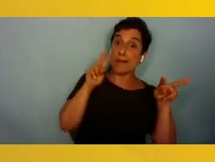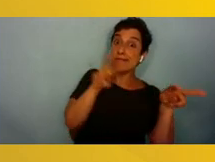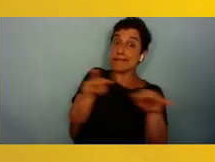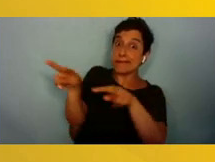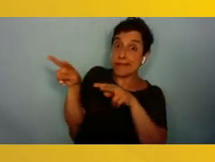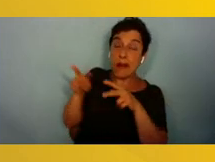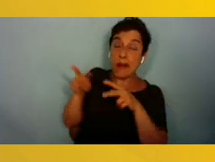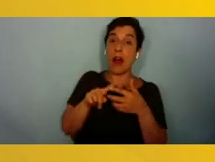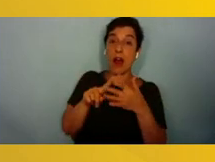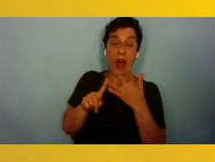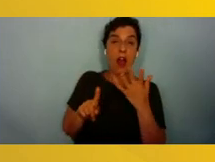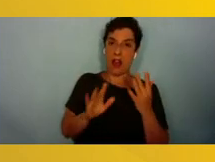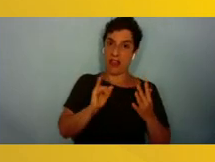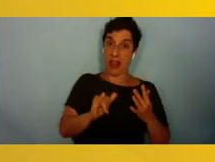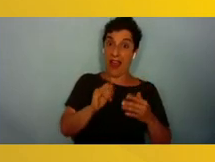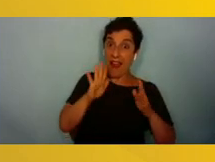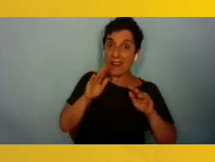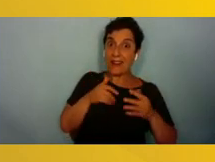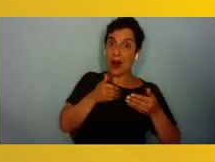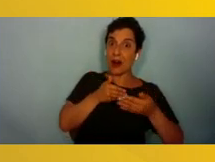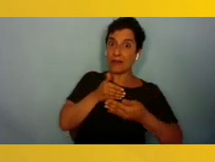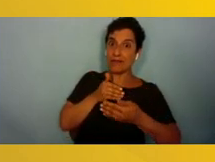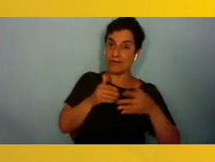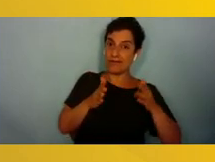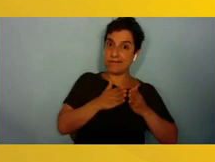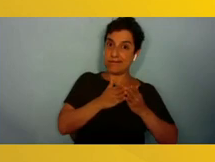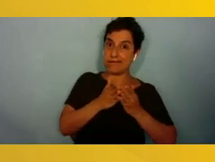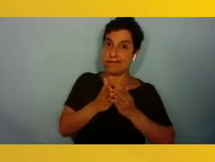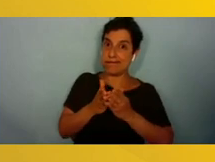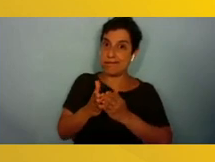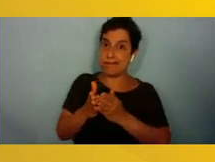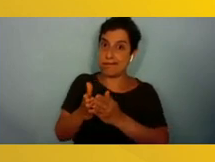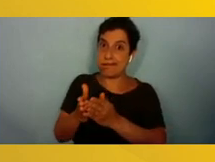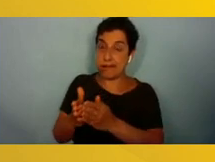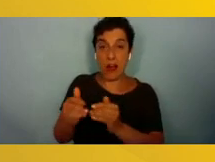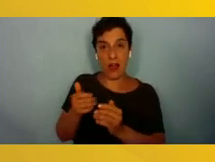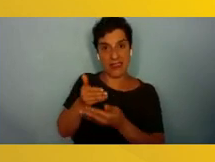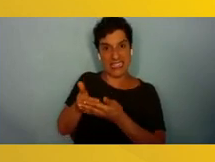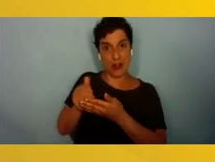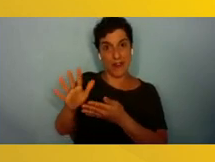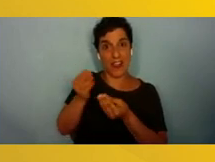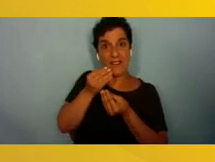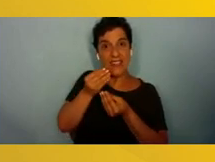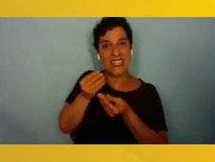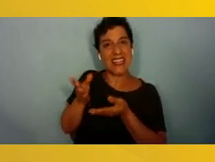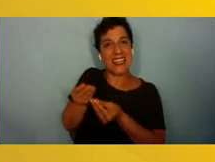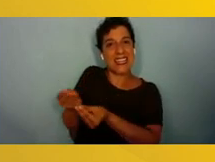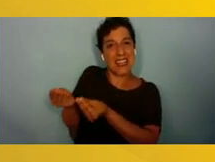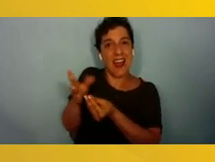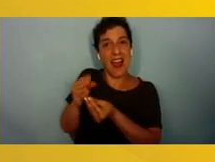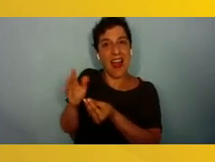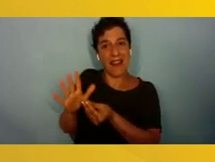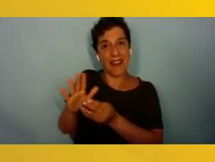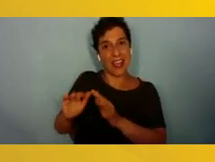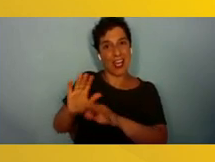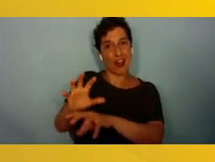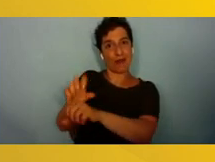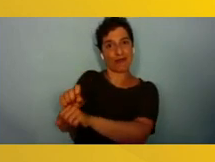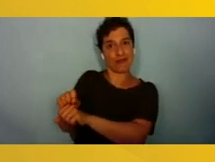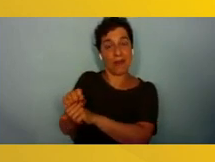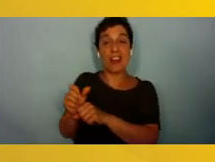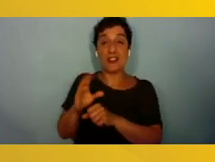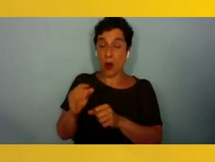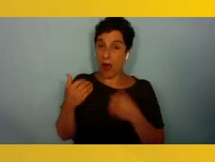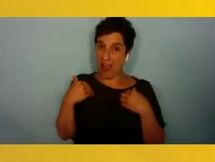are constantly approaching whales, between their feeding grounds and their calving grounds. So there's lots of opportunity for whales to be hit